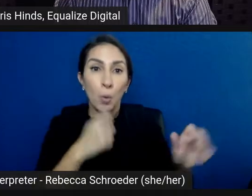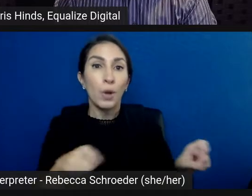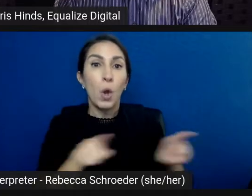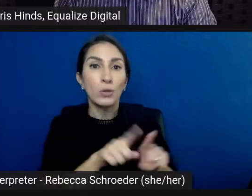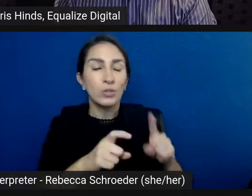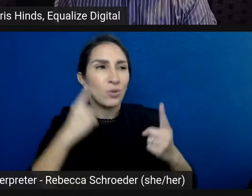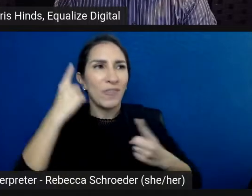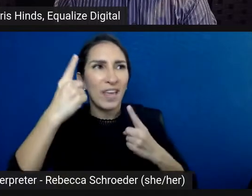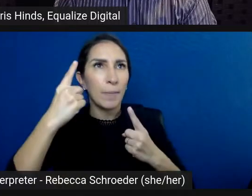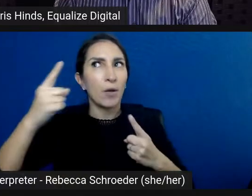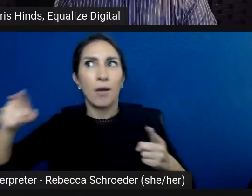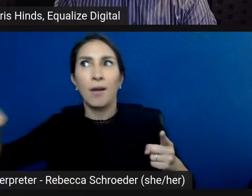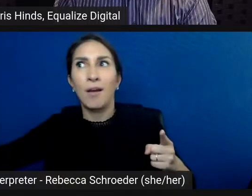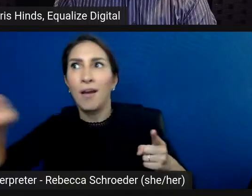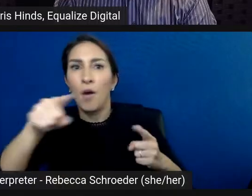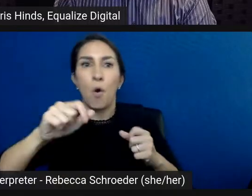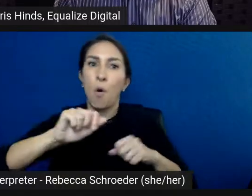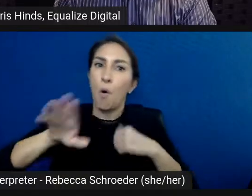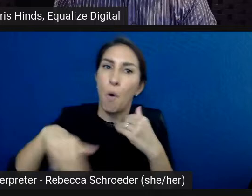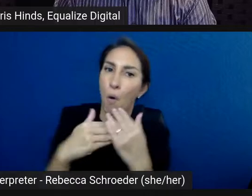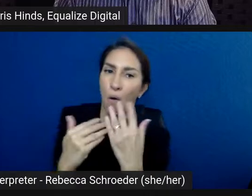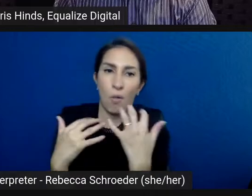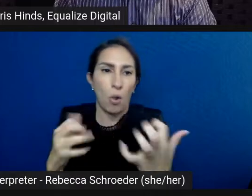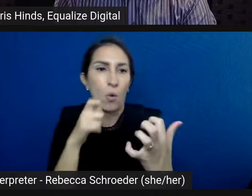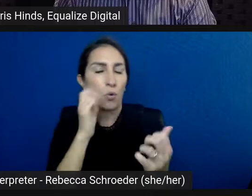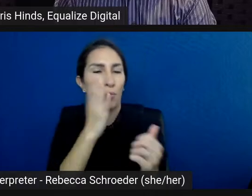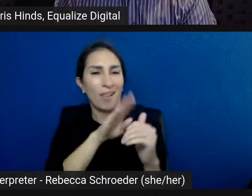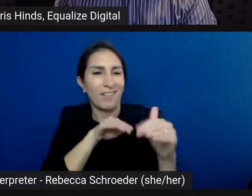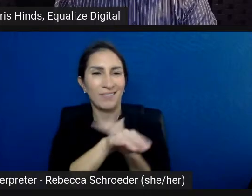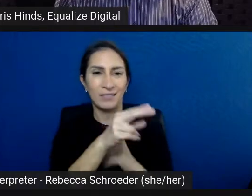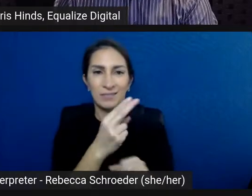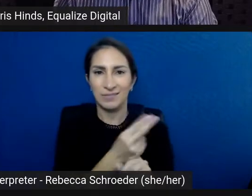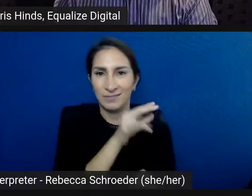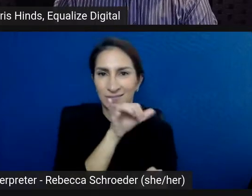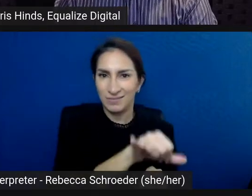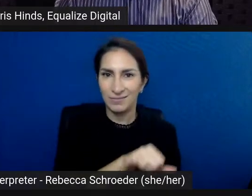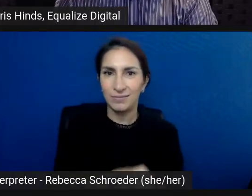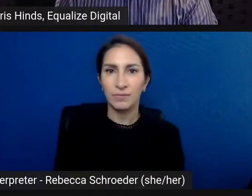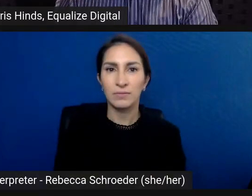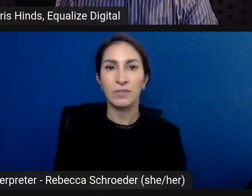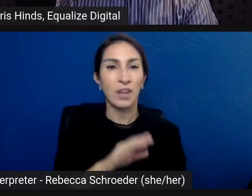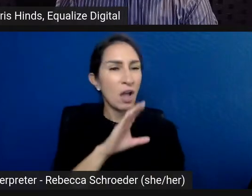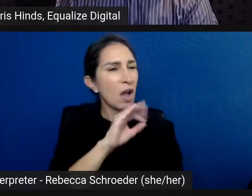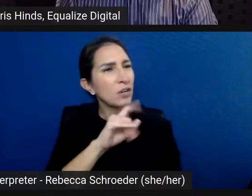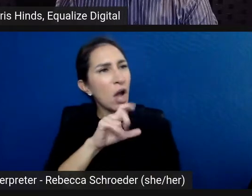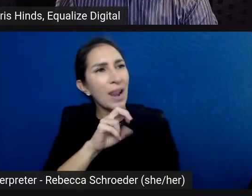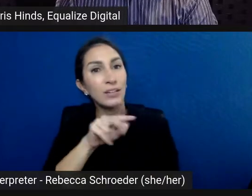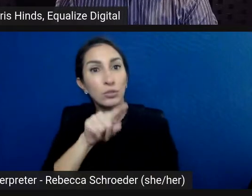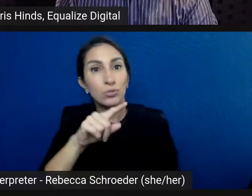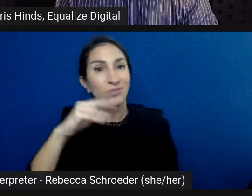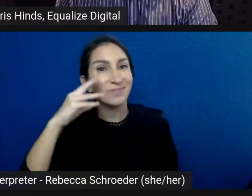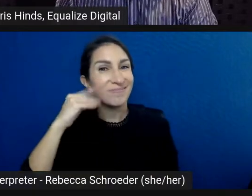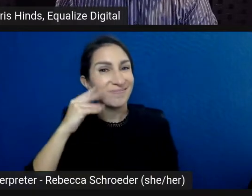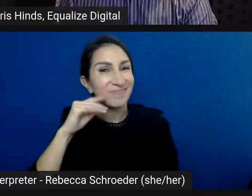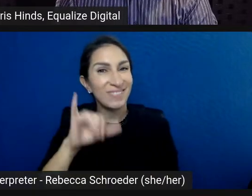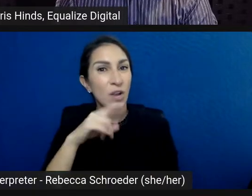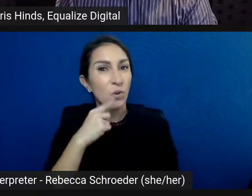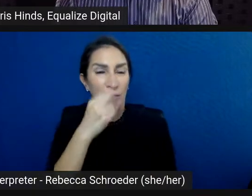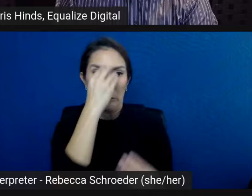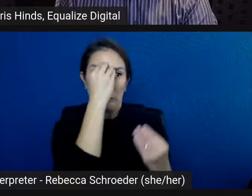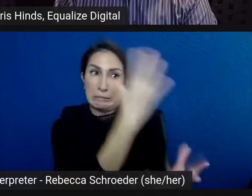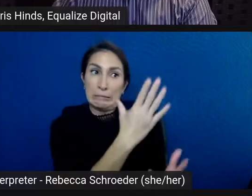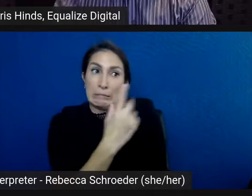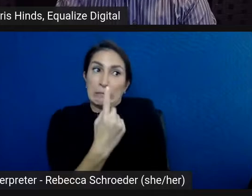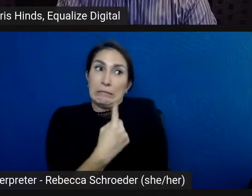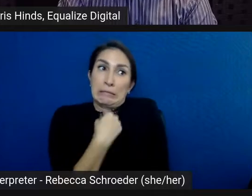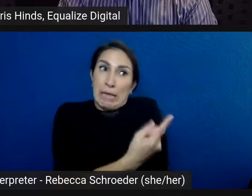everybody who might be using this. So Colleen, do you ever have that experience where you have to sort of like burst someone's bubble on a really